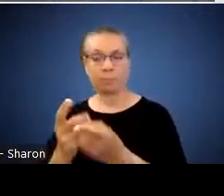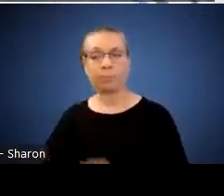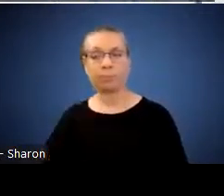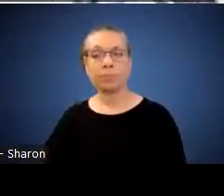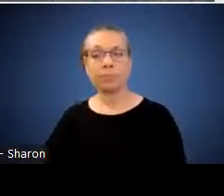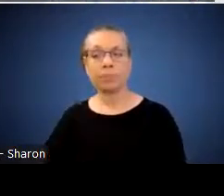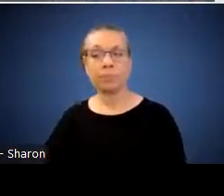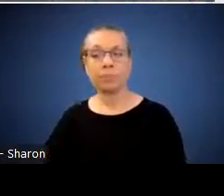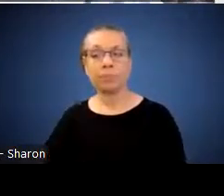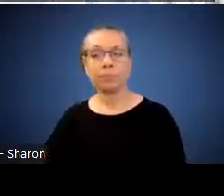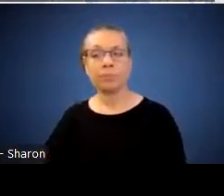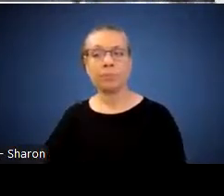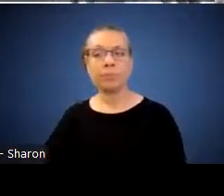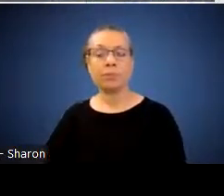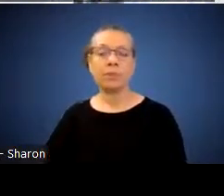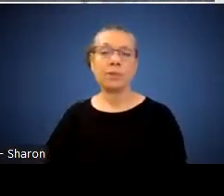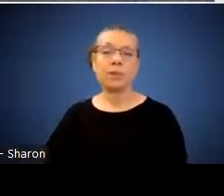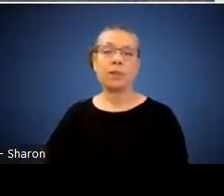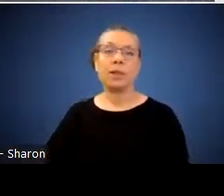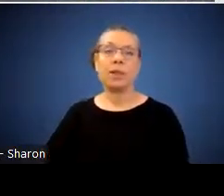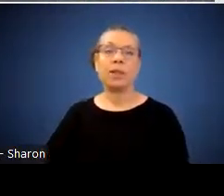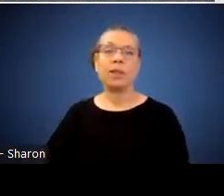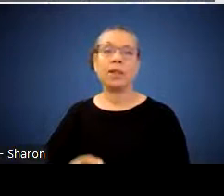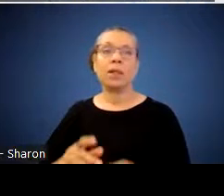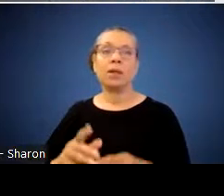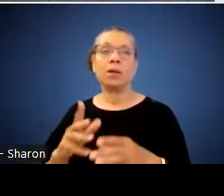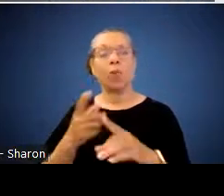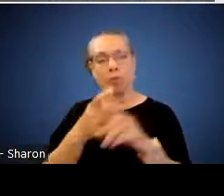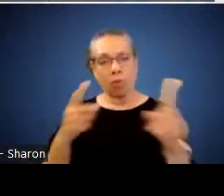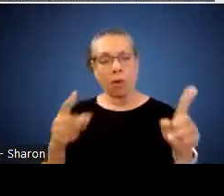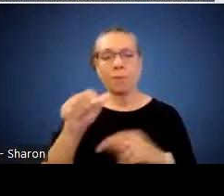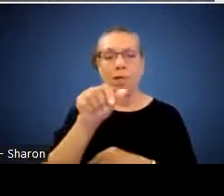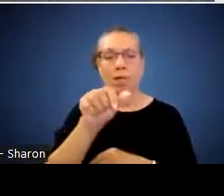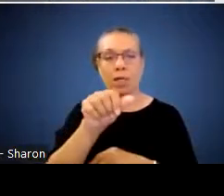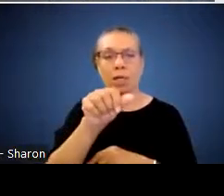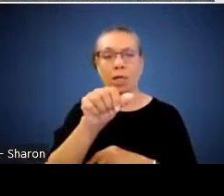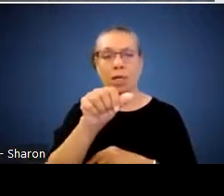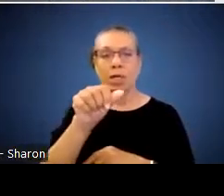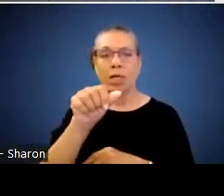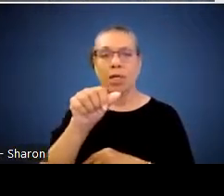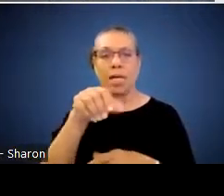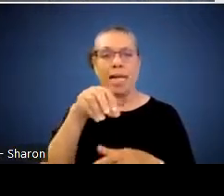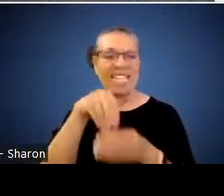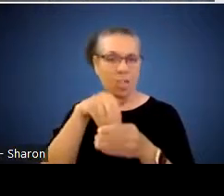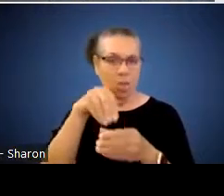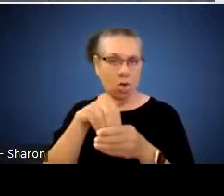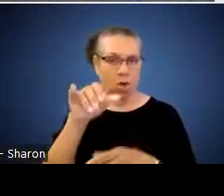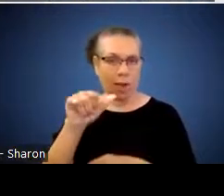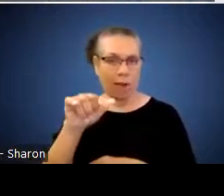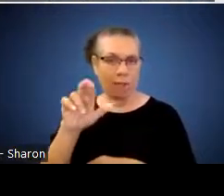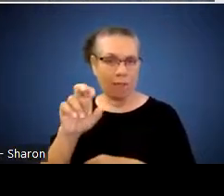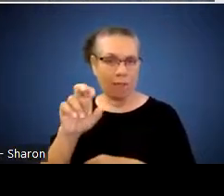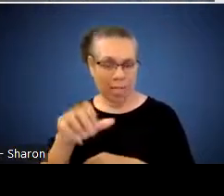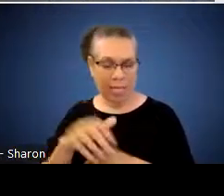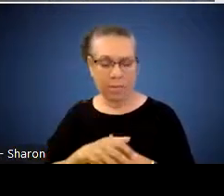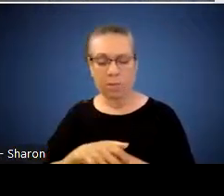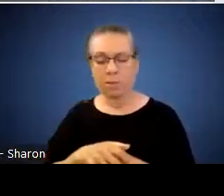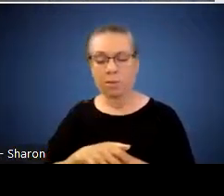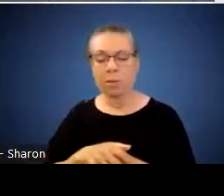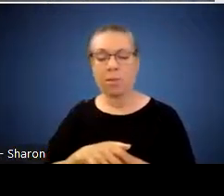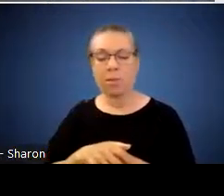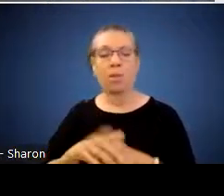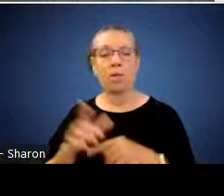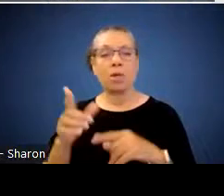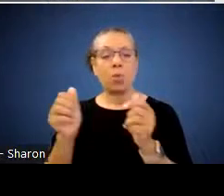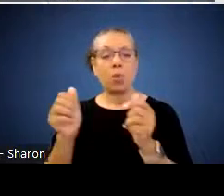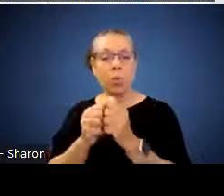panel, or present day, for findings that come out Internal Affairs. So what we will be looking at going forward, especially with the